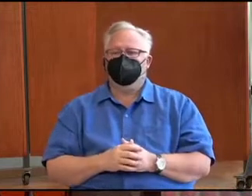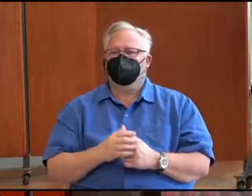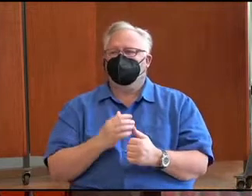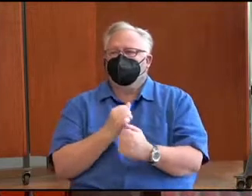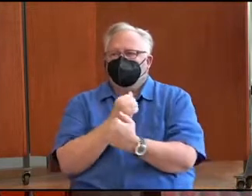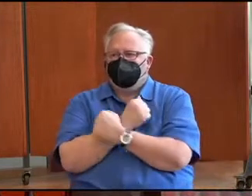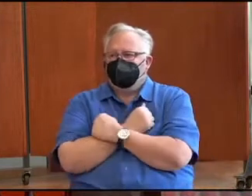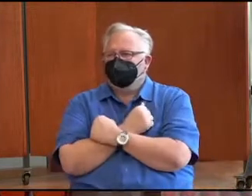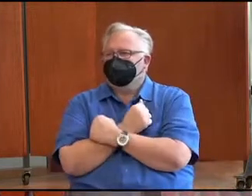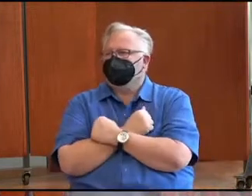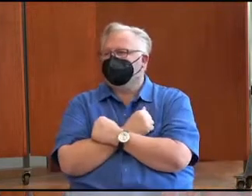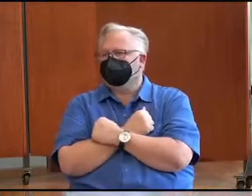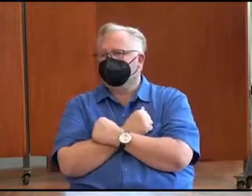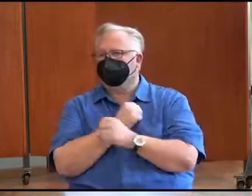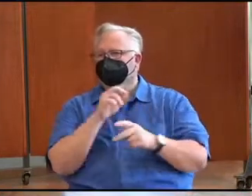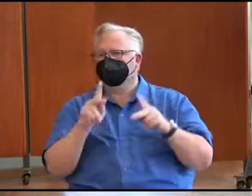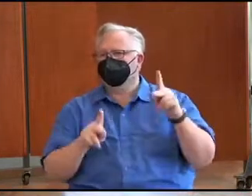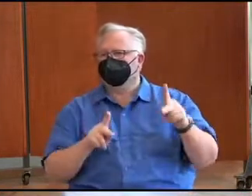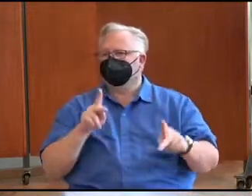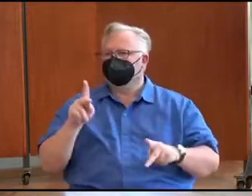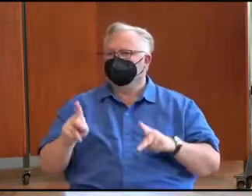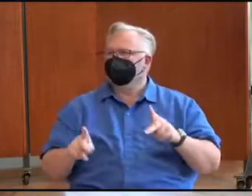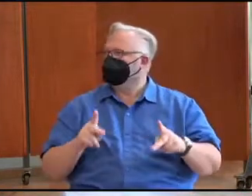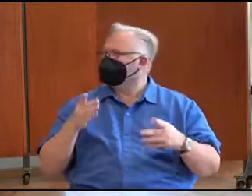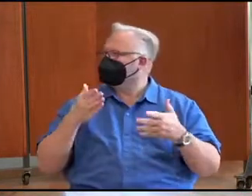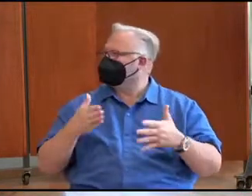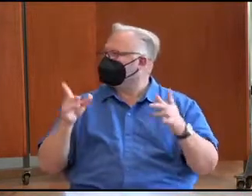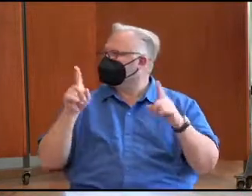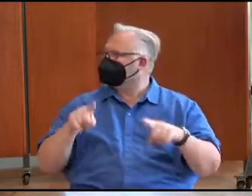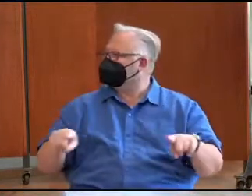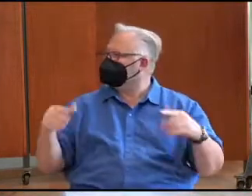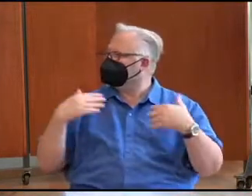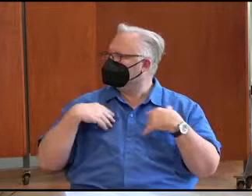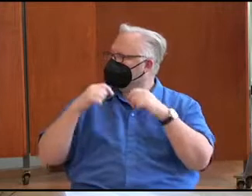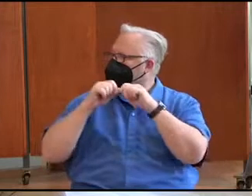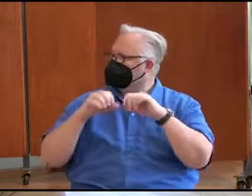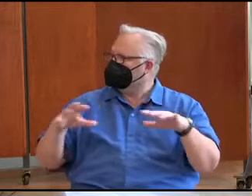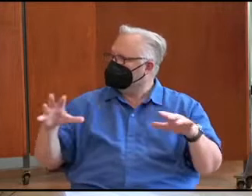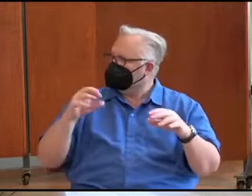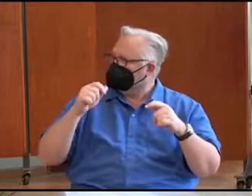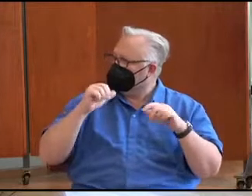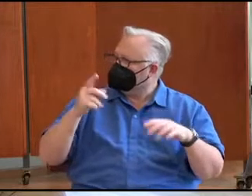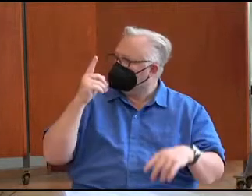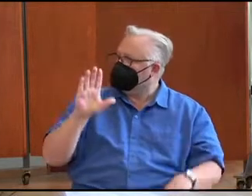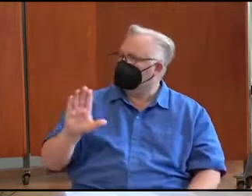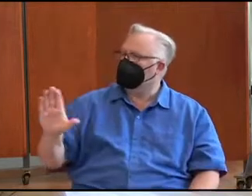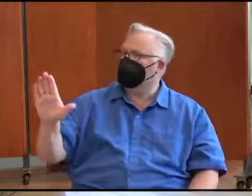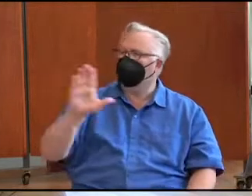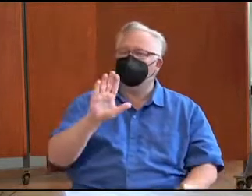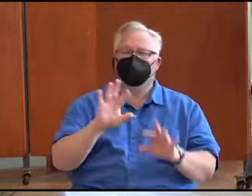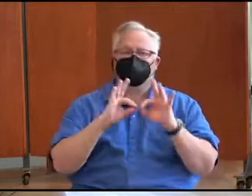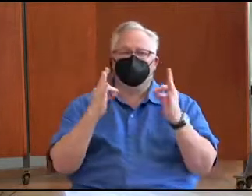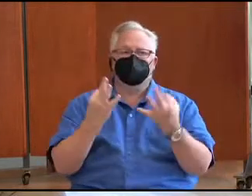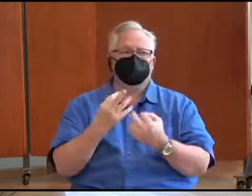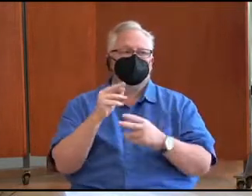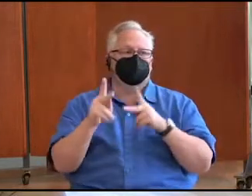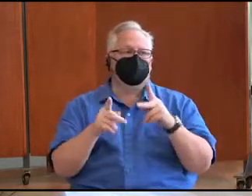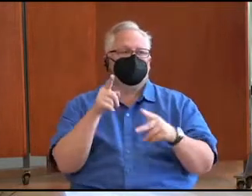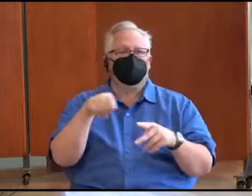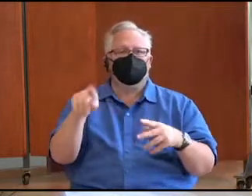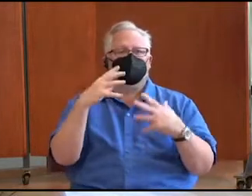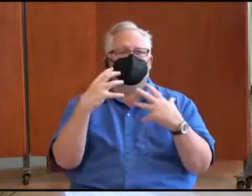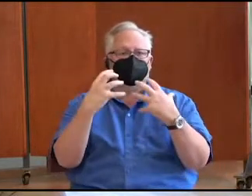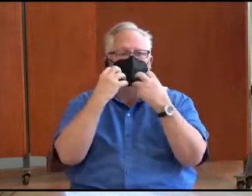loving people. May you be blessed, and blessings to your families and loved